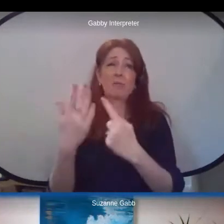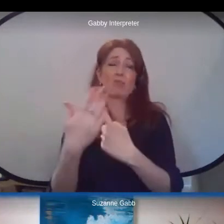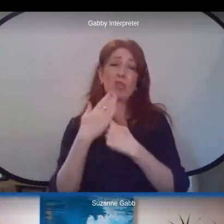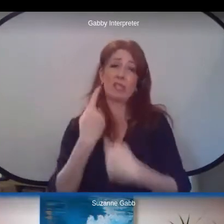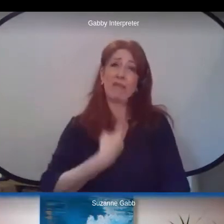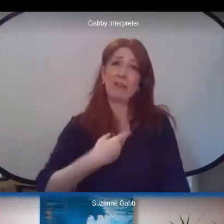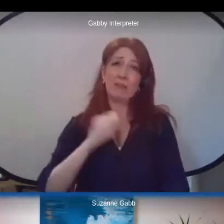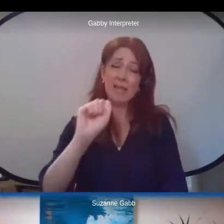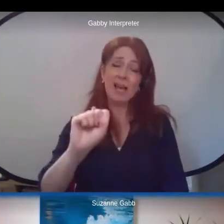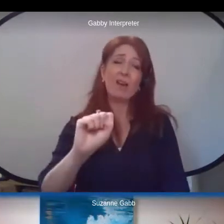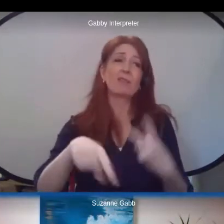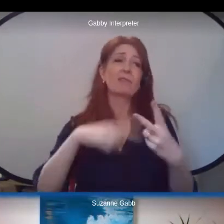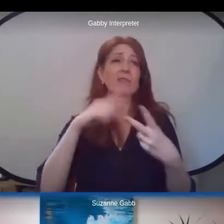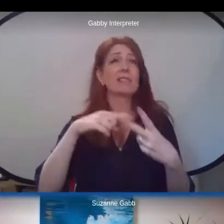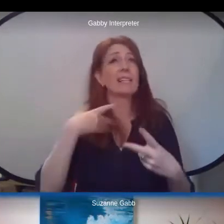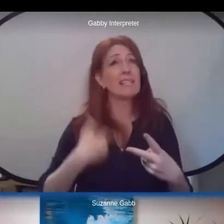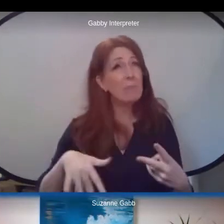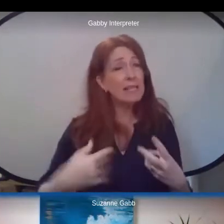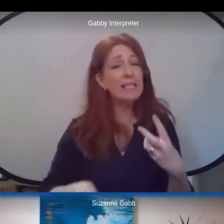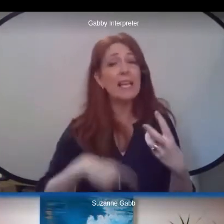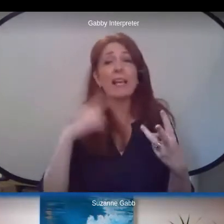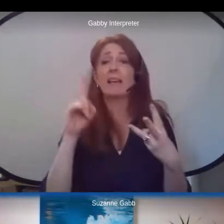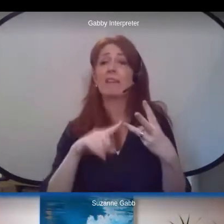very expensive. All these facilities